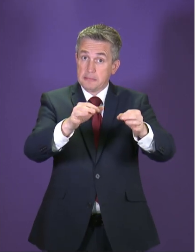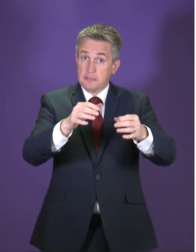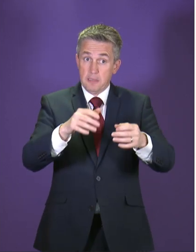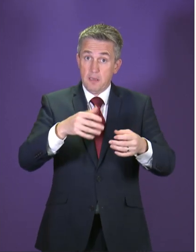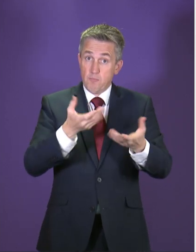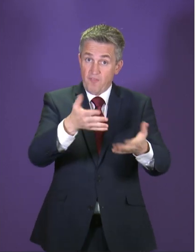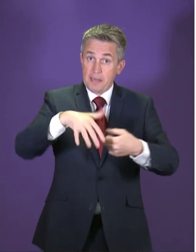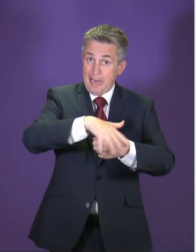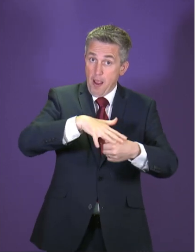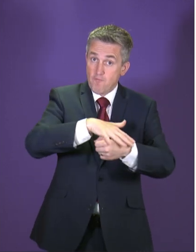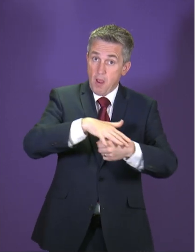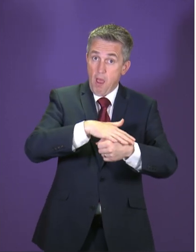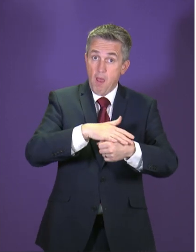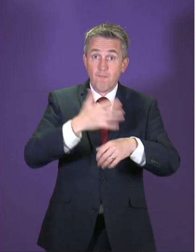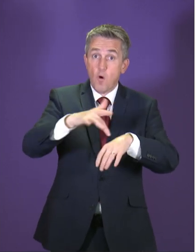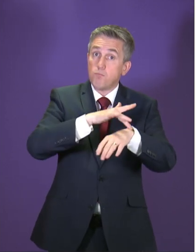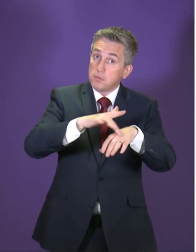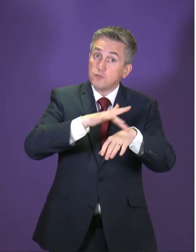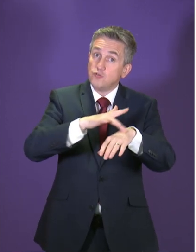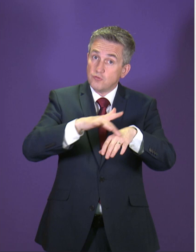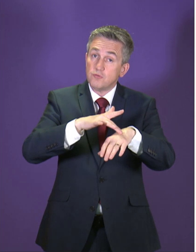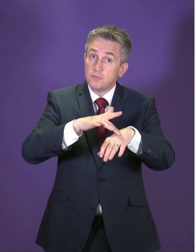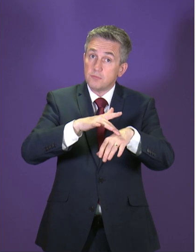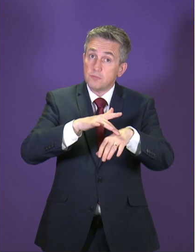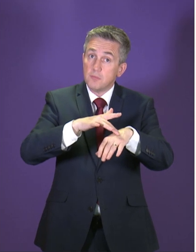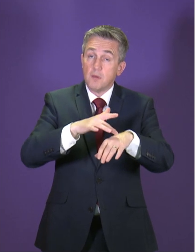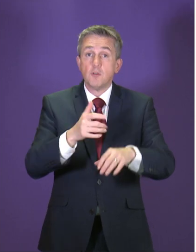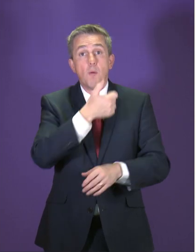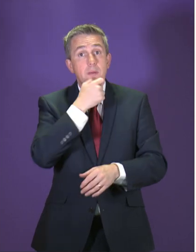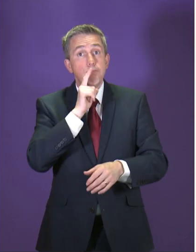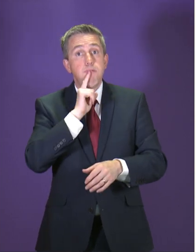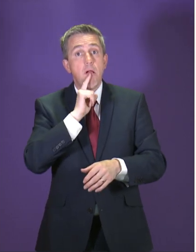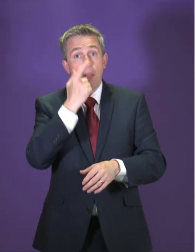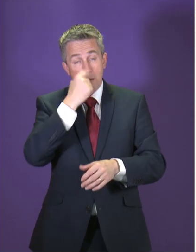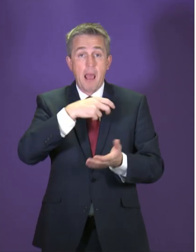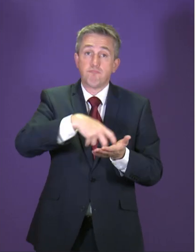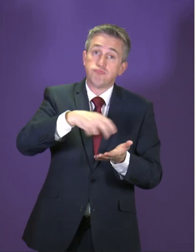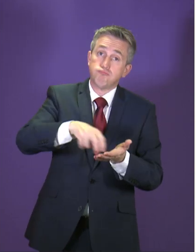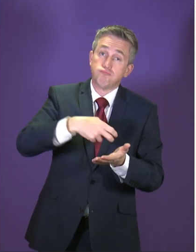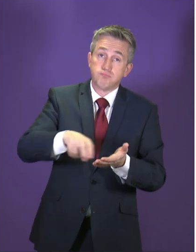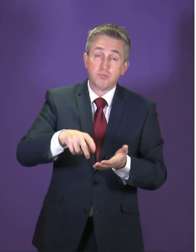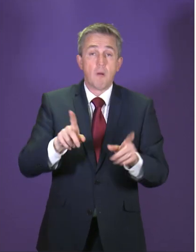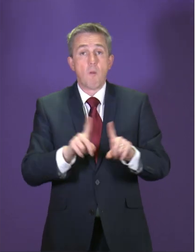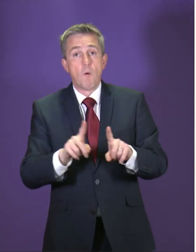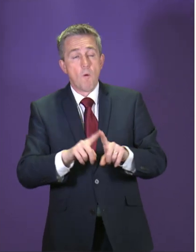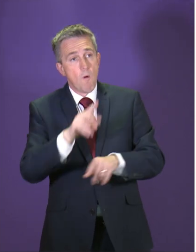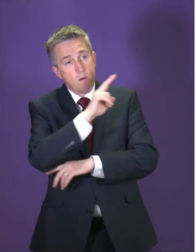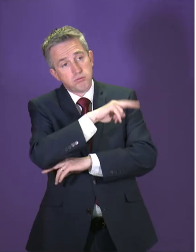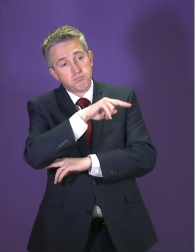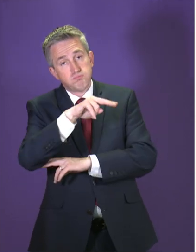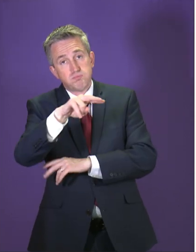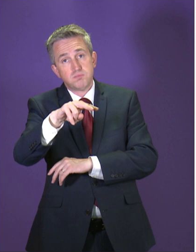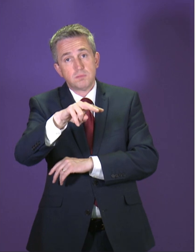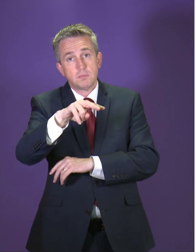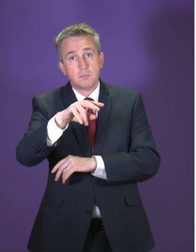as a space of enjoyment for the public. that the opportunity